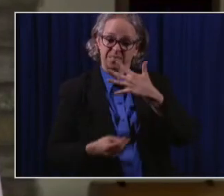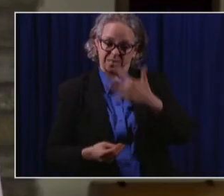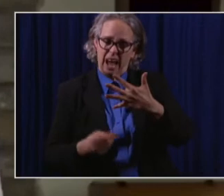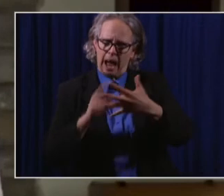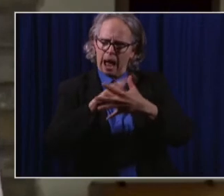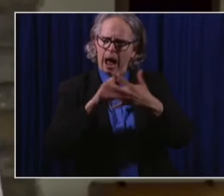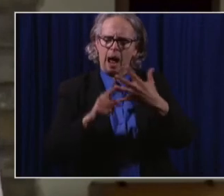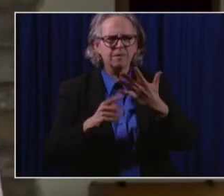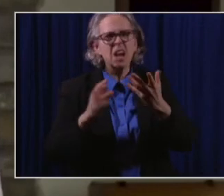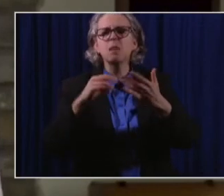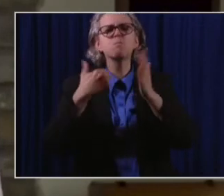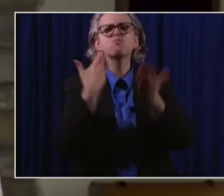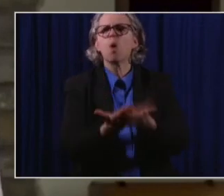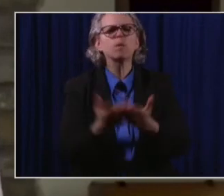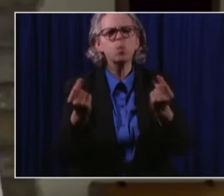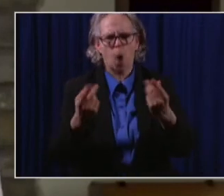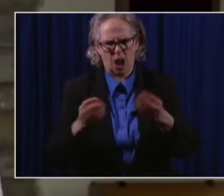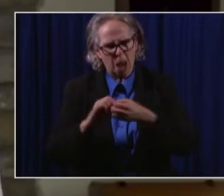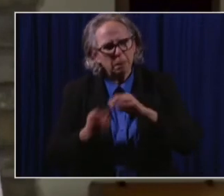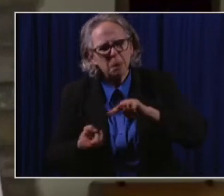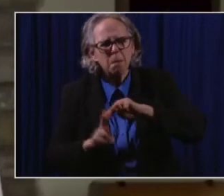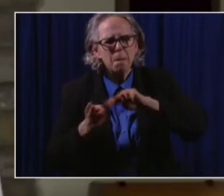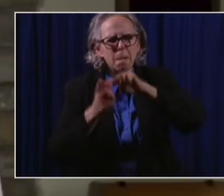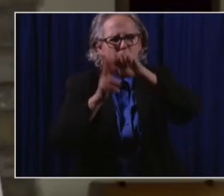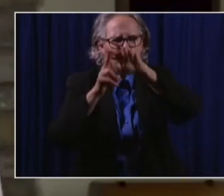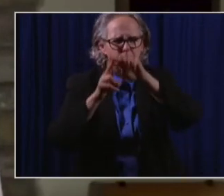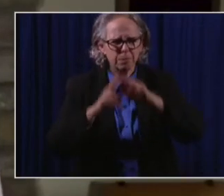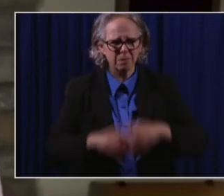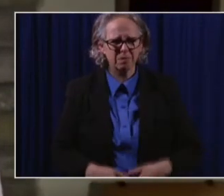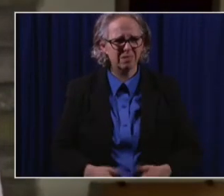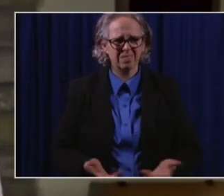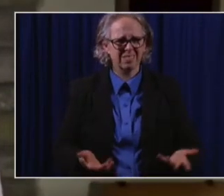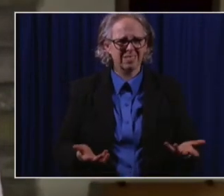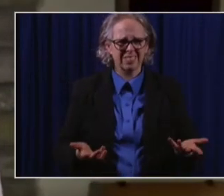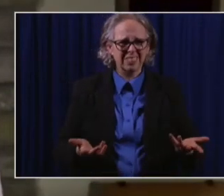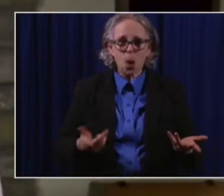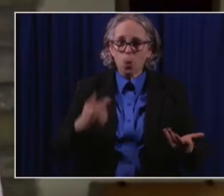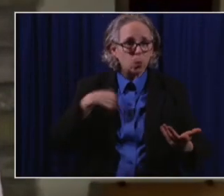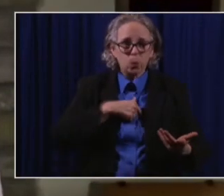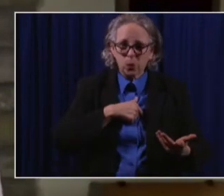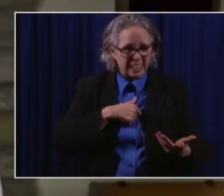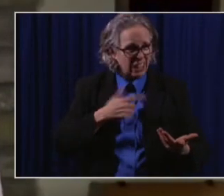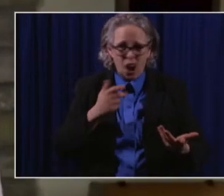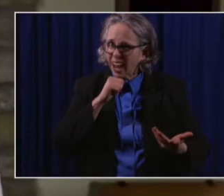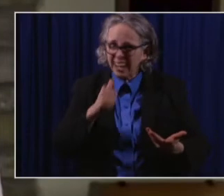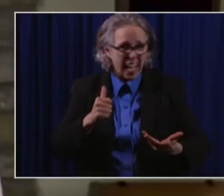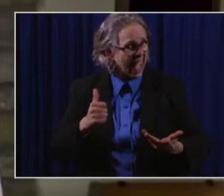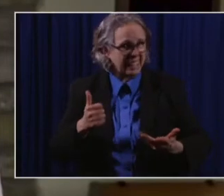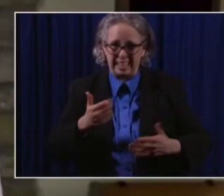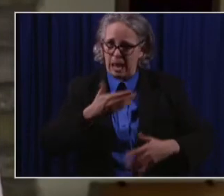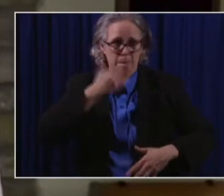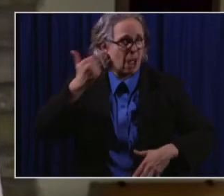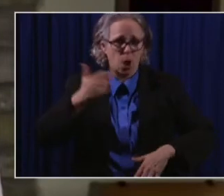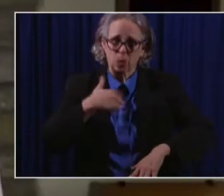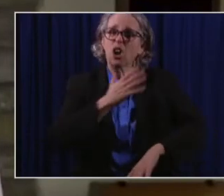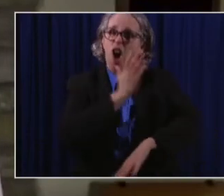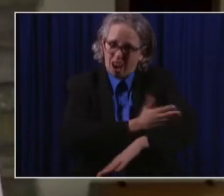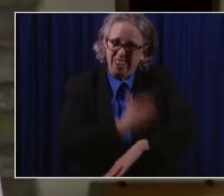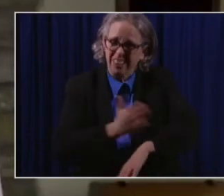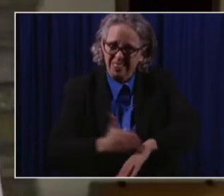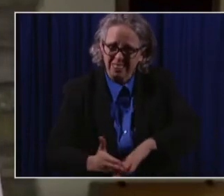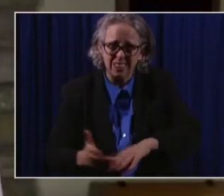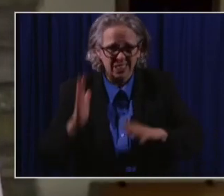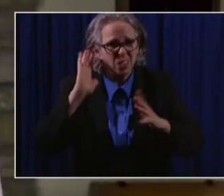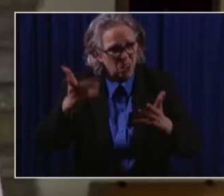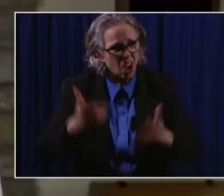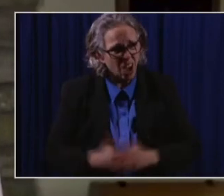hospital, which is a lagging indicator, death would be the last lagging indicator, farthest lagging,